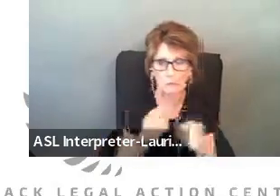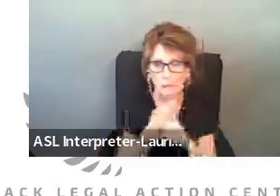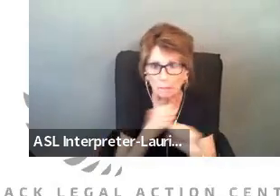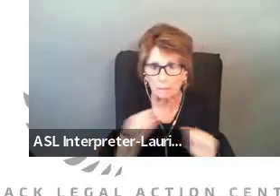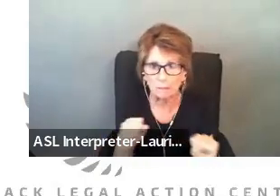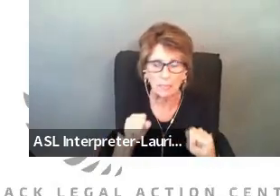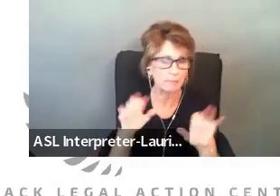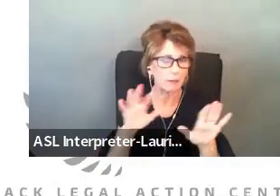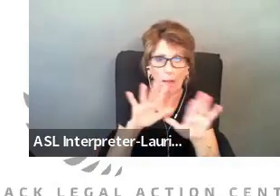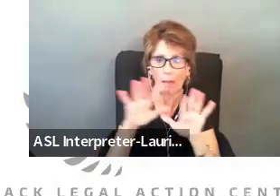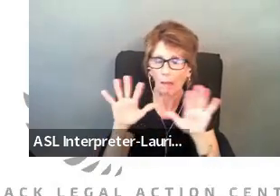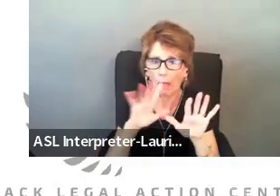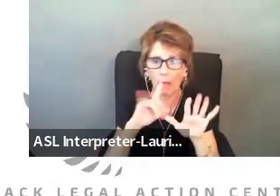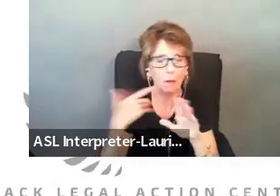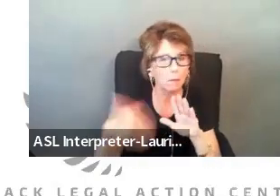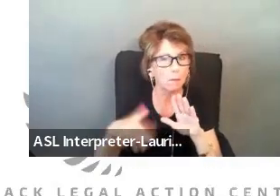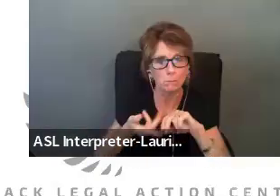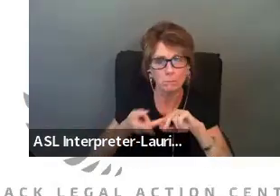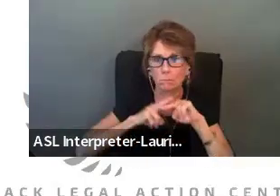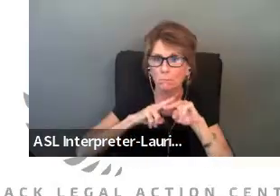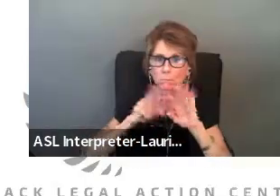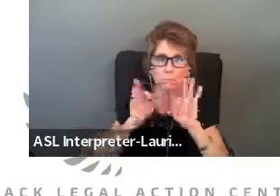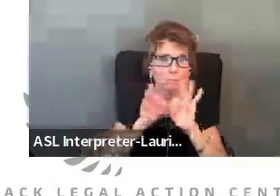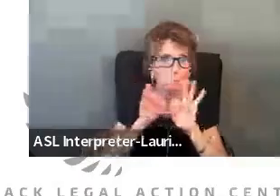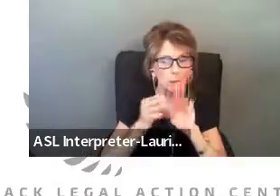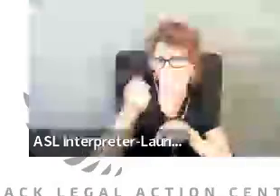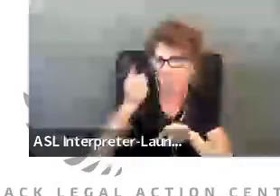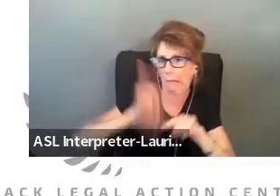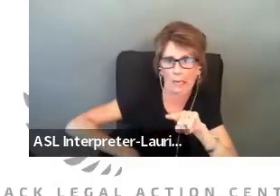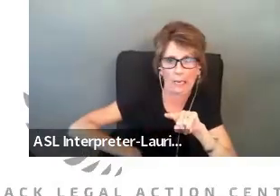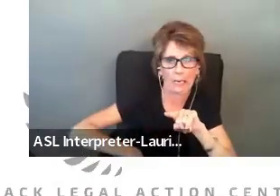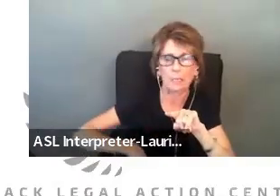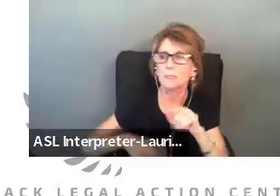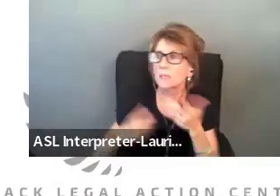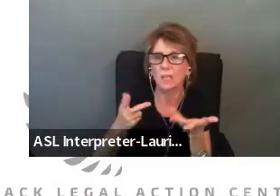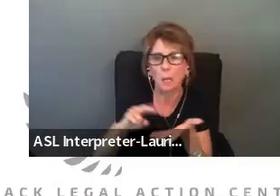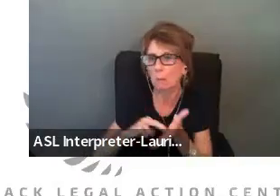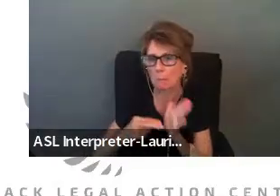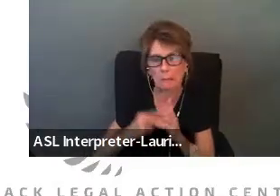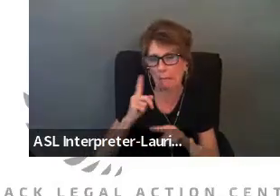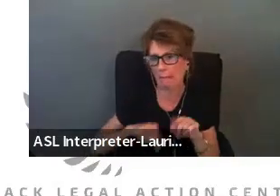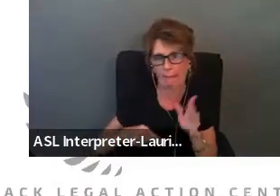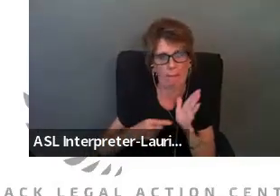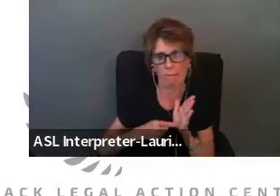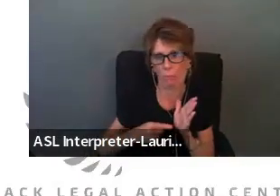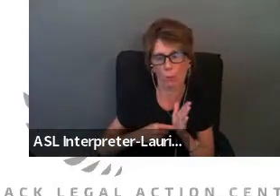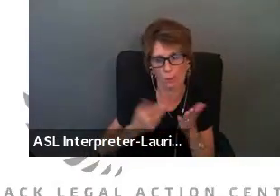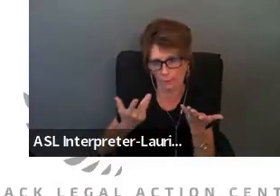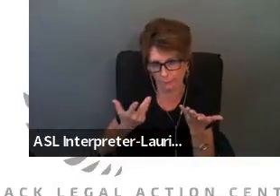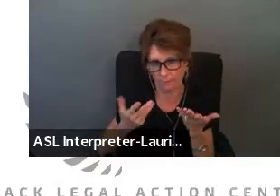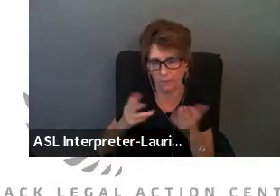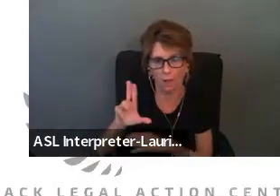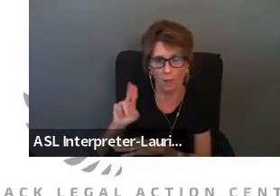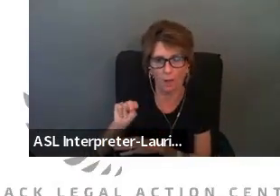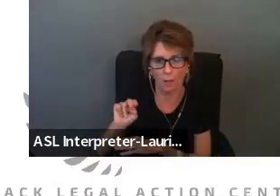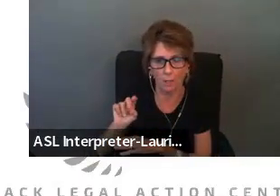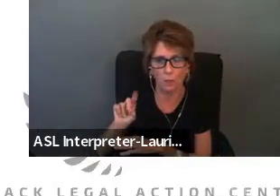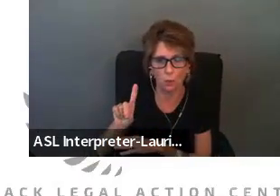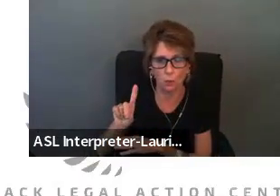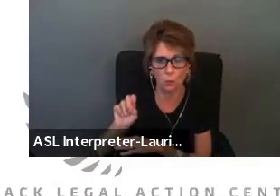that point whether or not they have met the bar for undue hardship. Now, undue